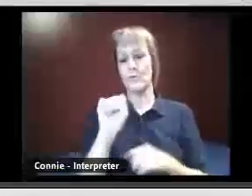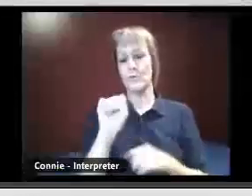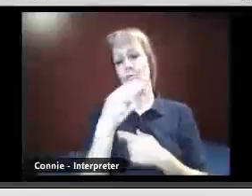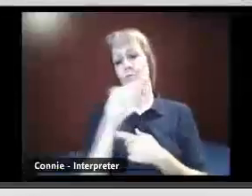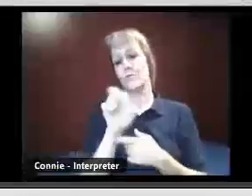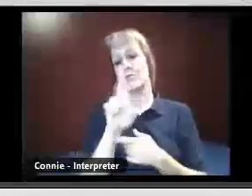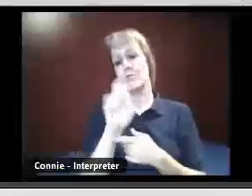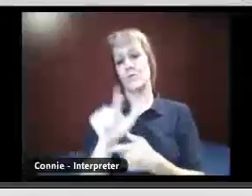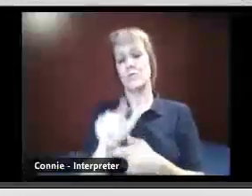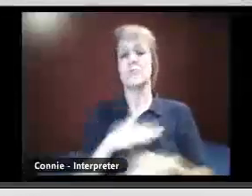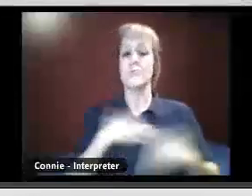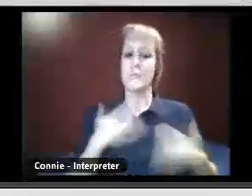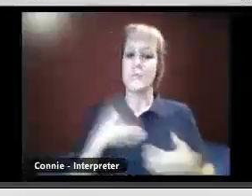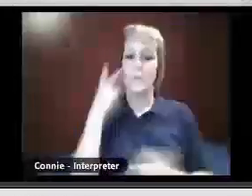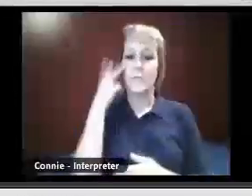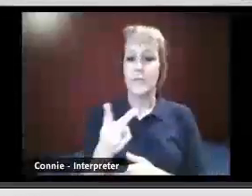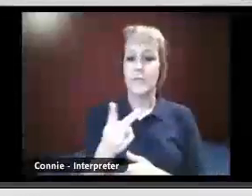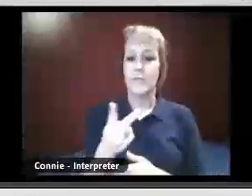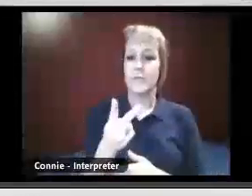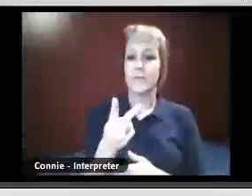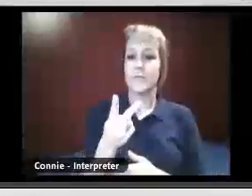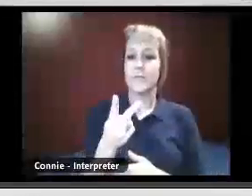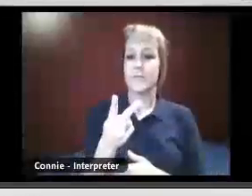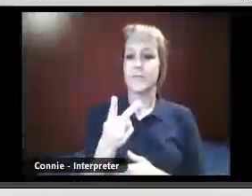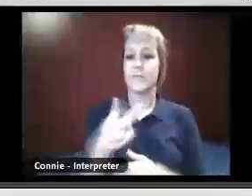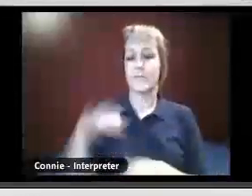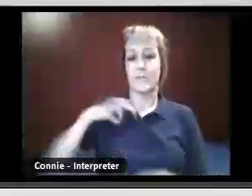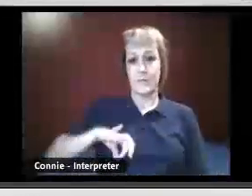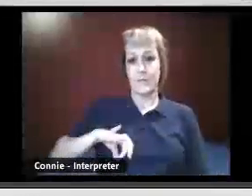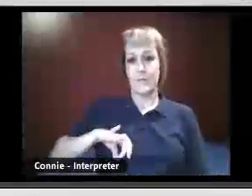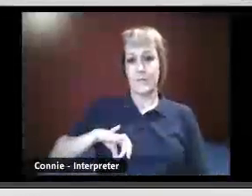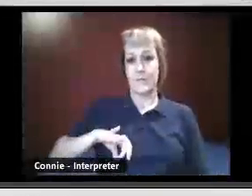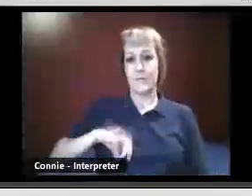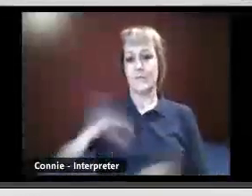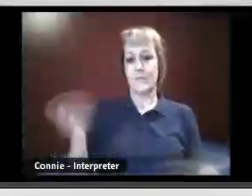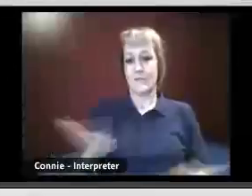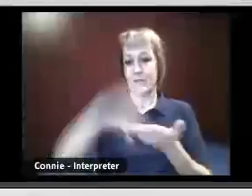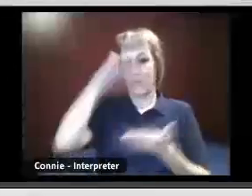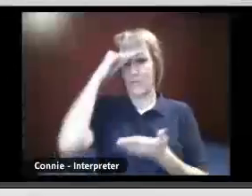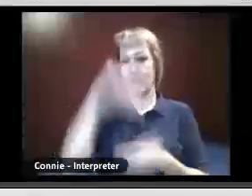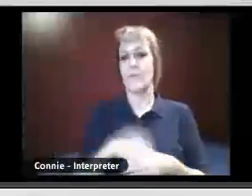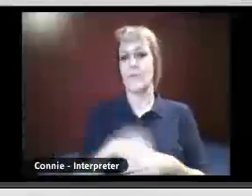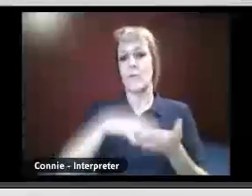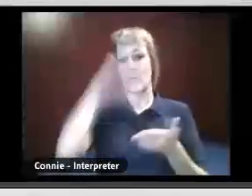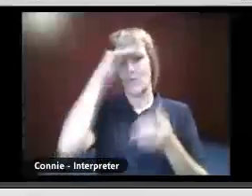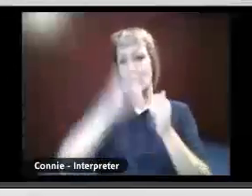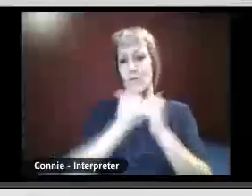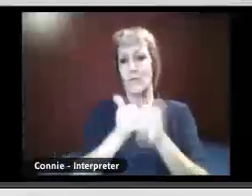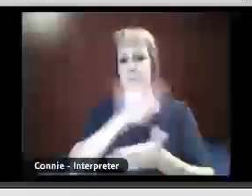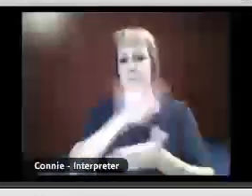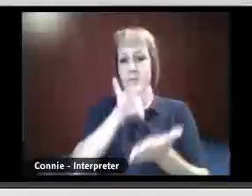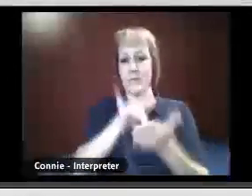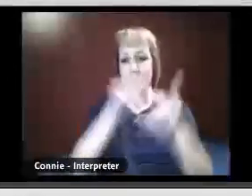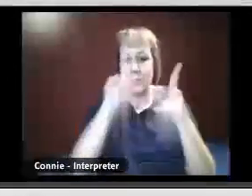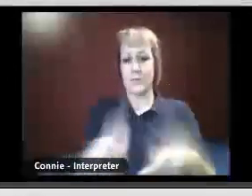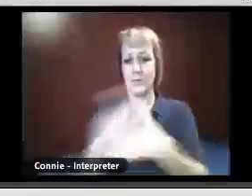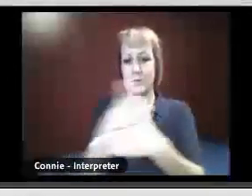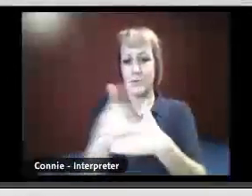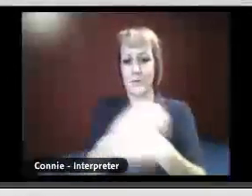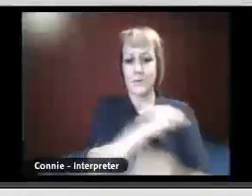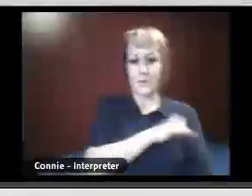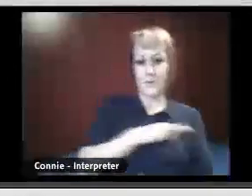that you're seeing um, some benefit to the learning here. Cheryl says, learning how to be the middle person between my staff and the branch